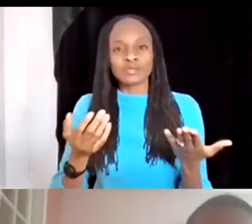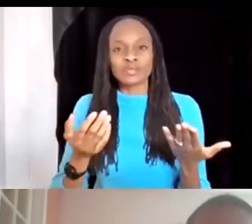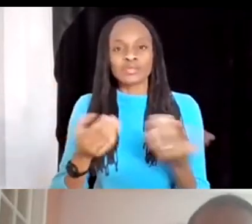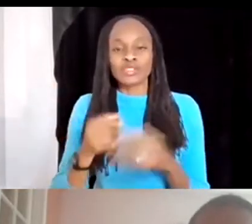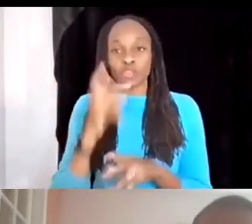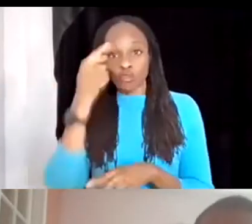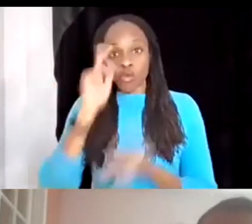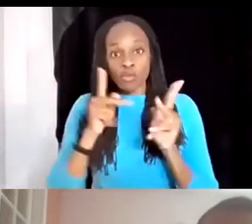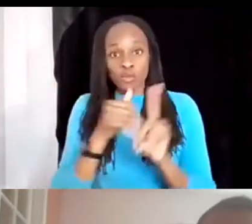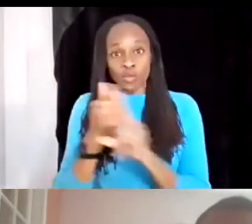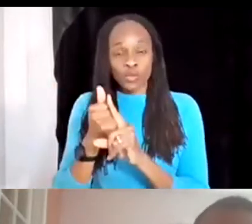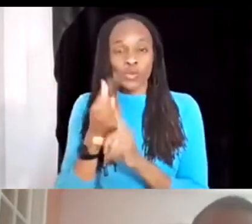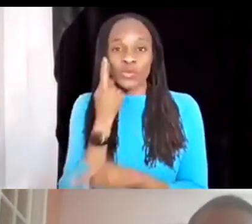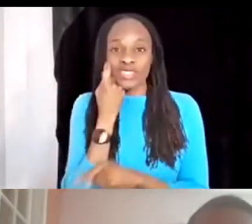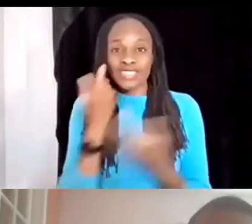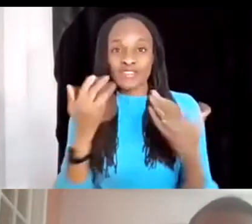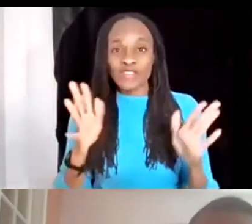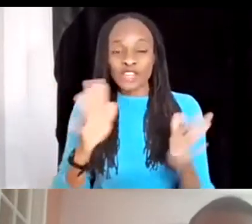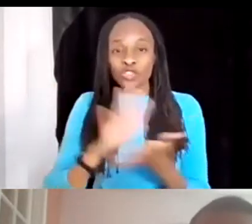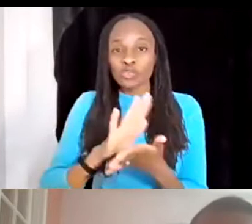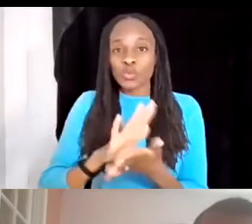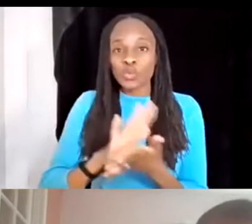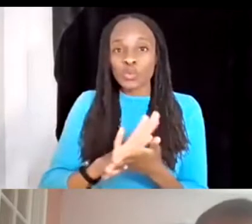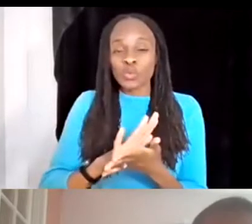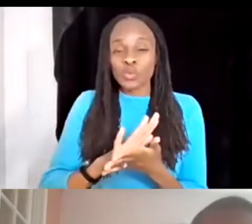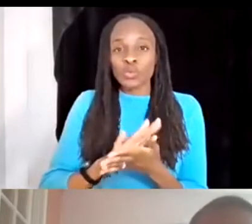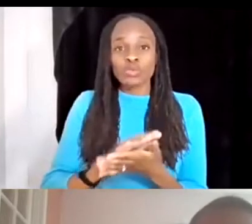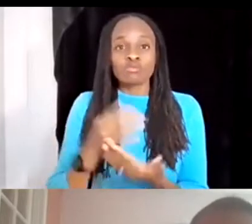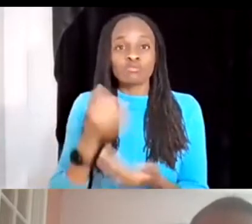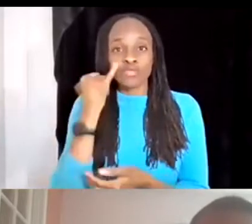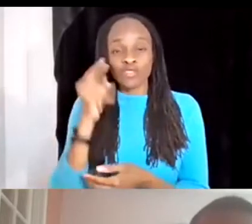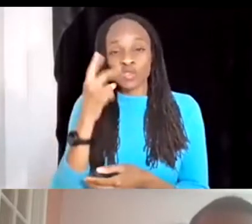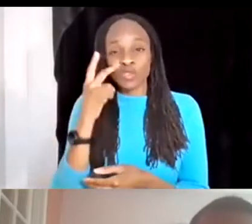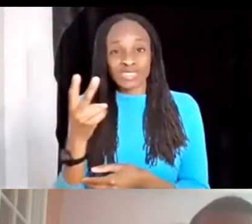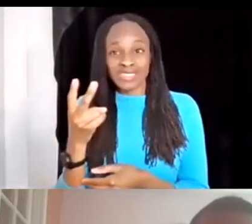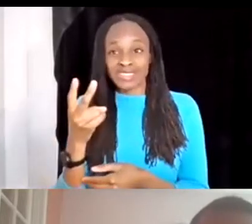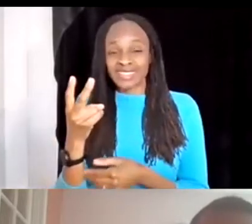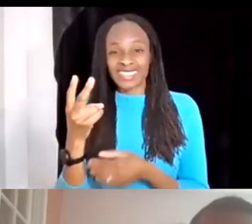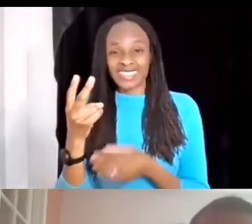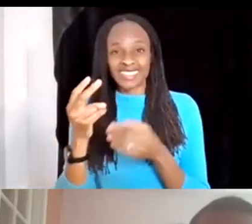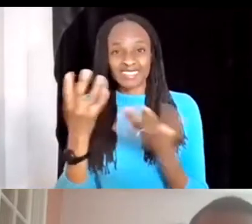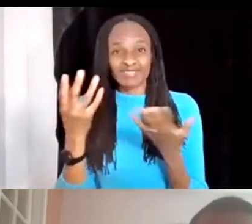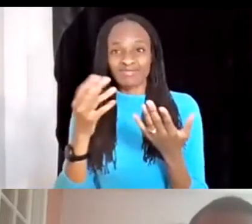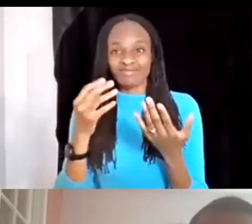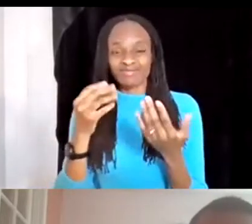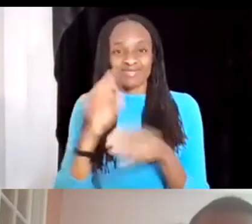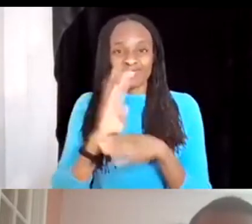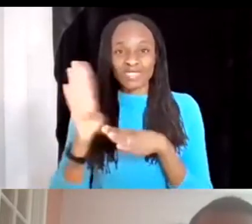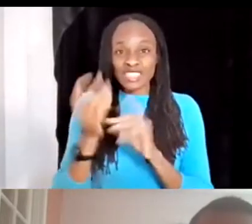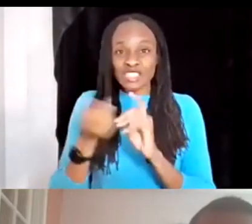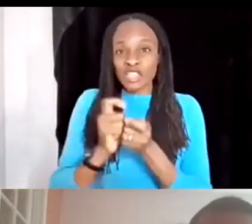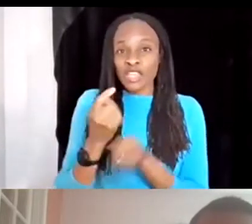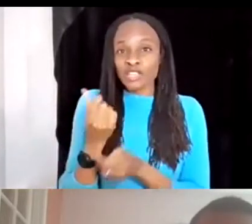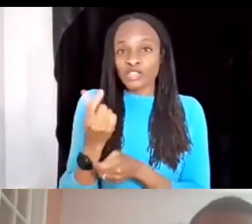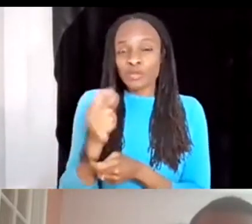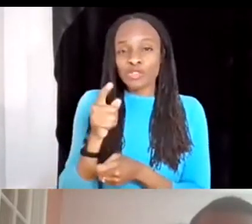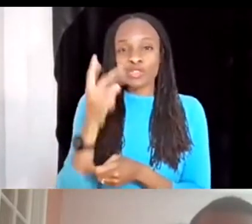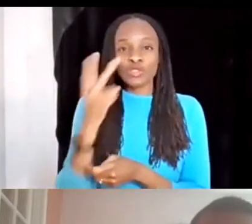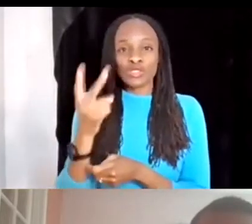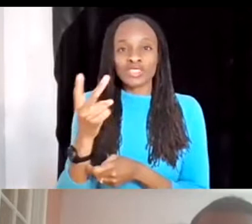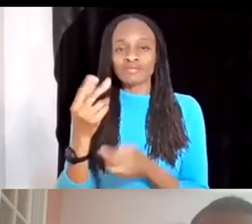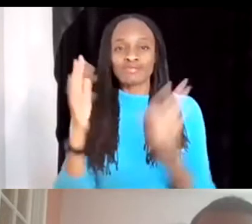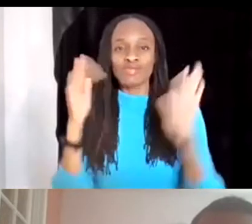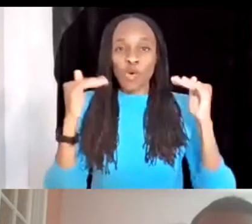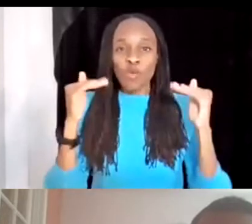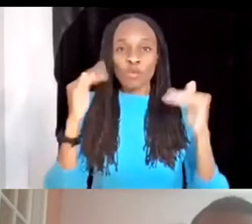recently finished school, whether you've seen the landscape change a little bit, whether you feel hopeful about the future of filmmaking for folks with